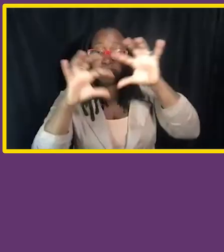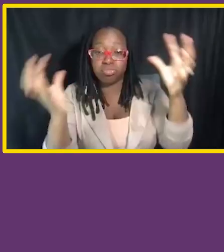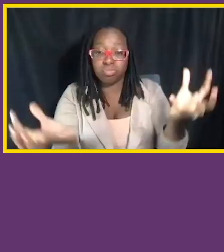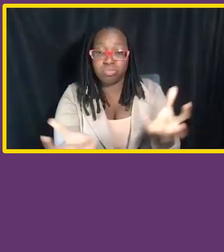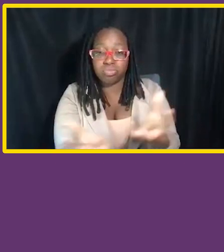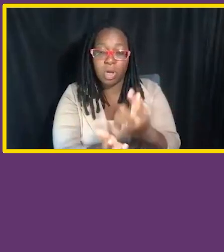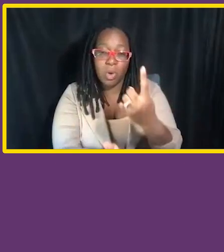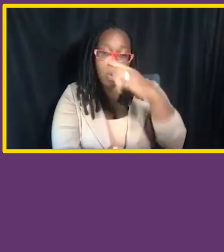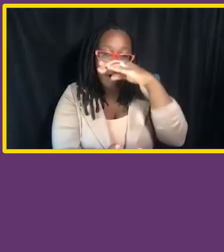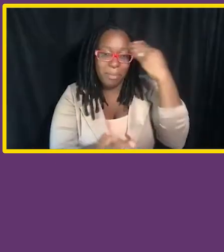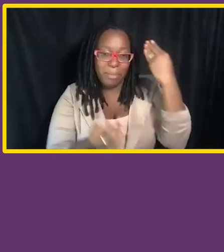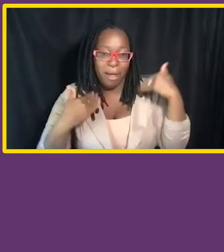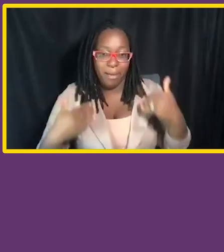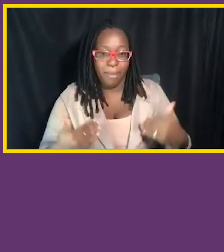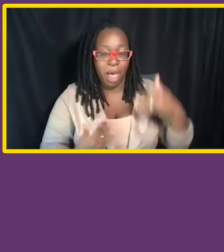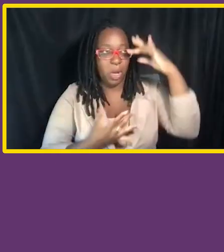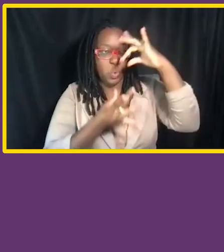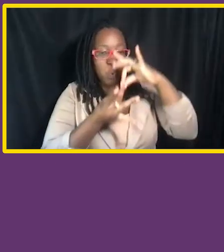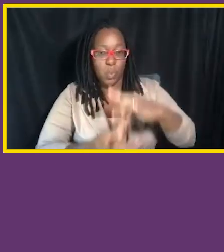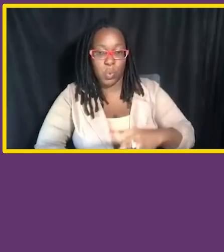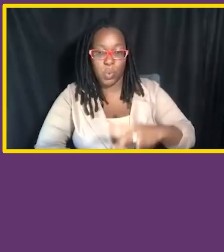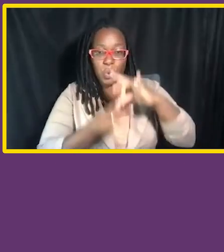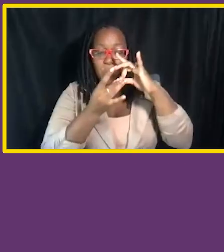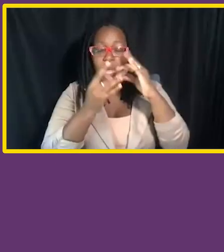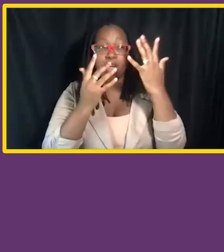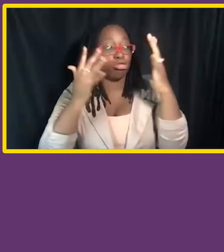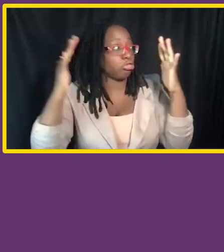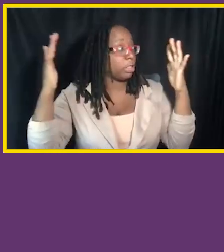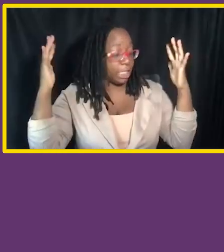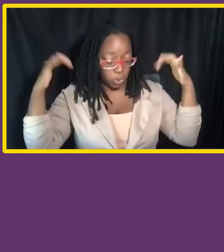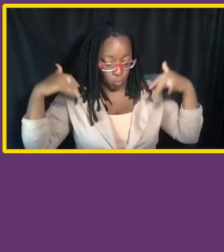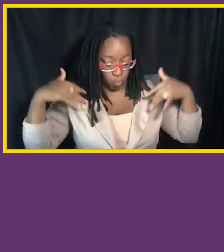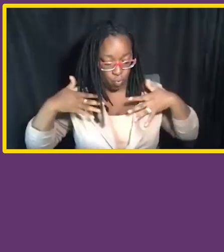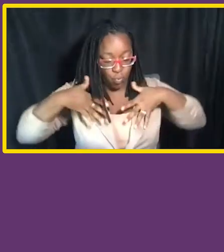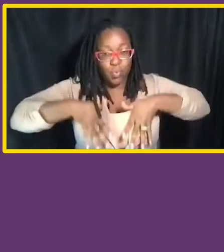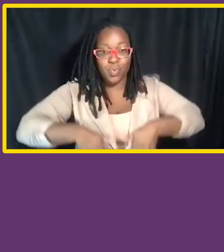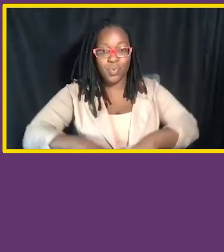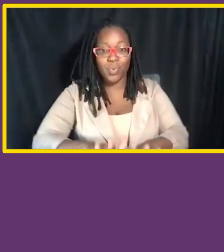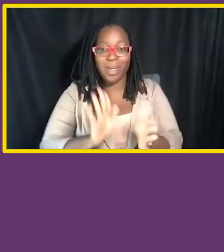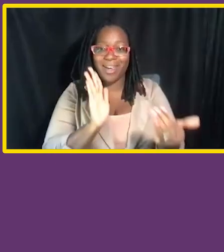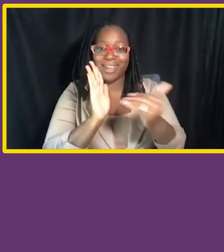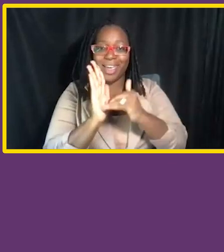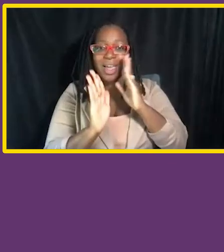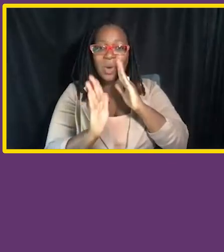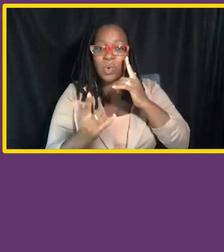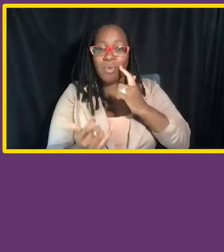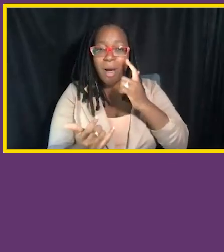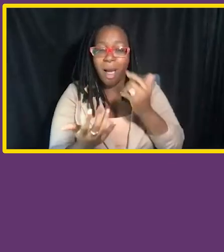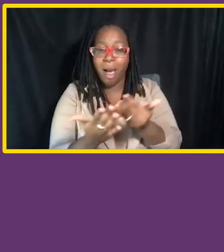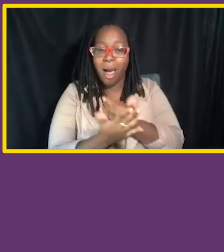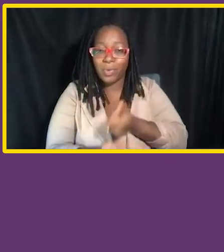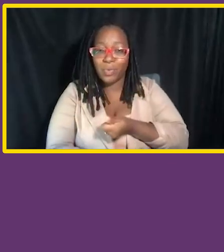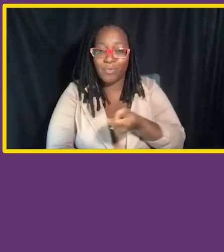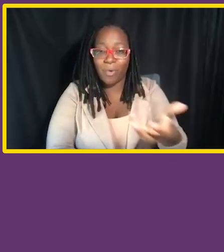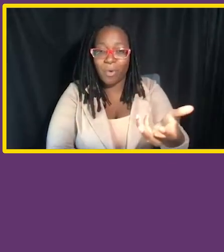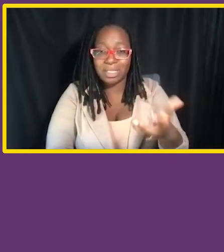falling finally from the tree to her feet, made her cry each time in a new voice. All my past hastens to